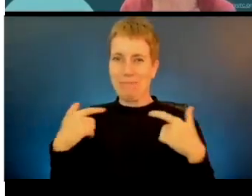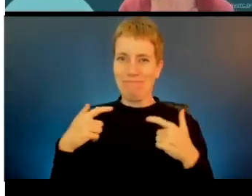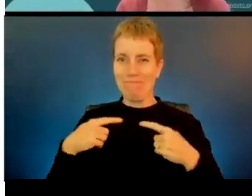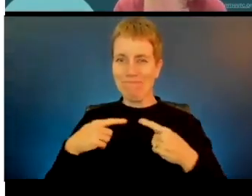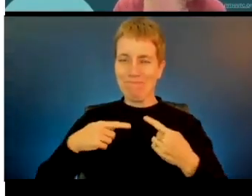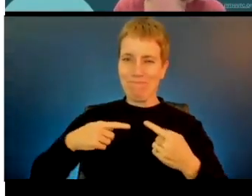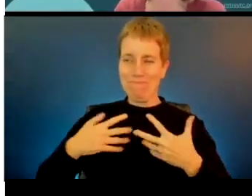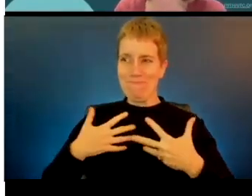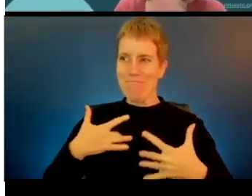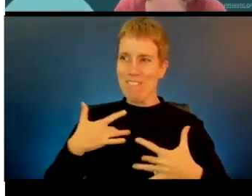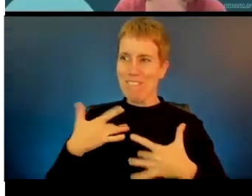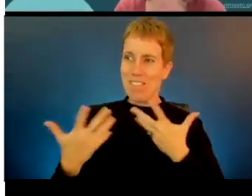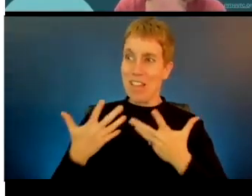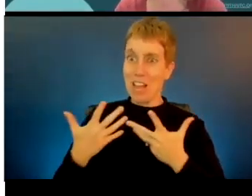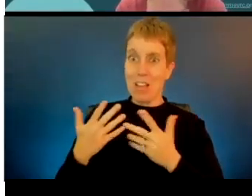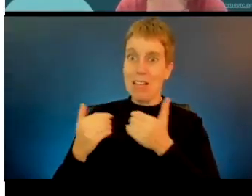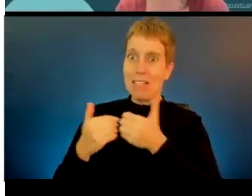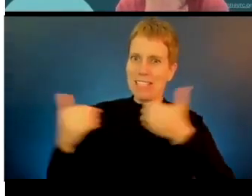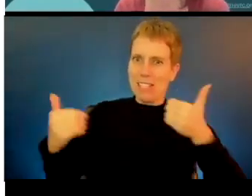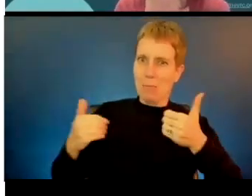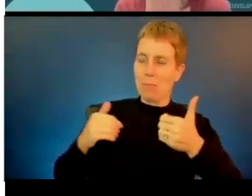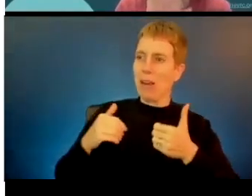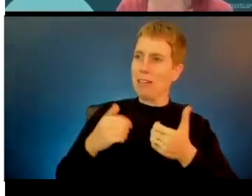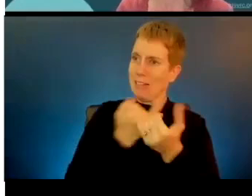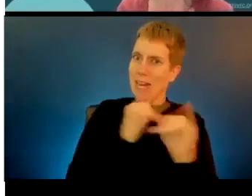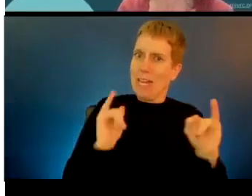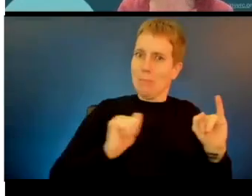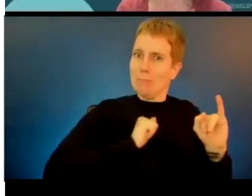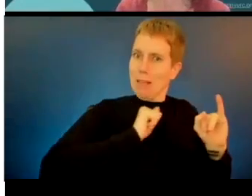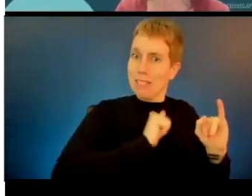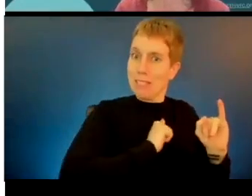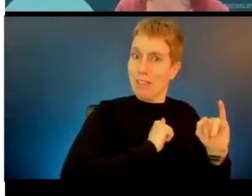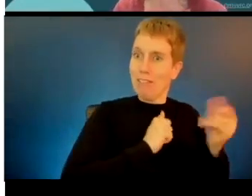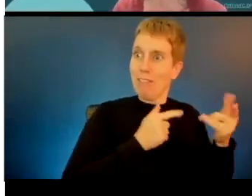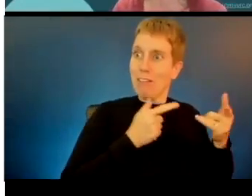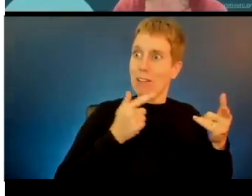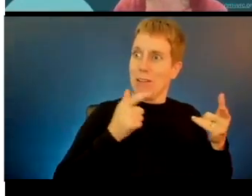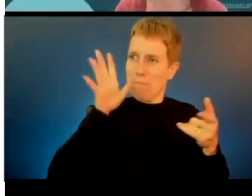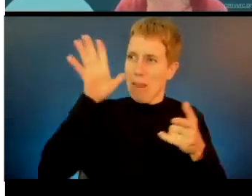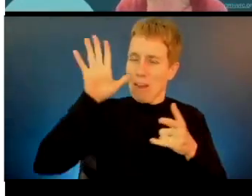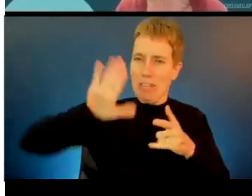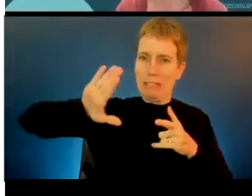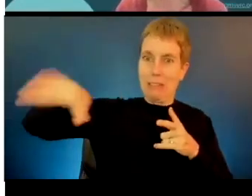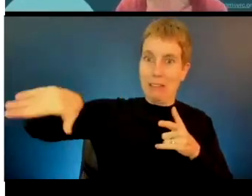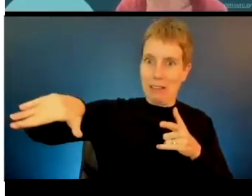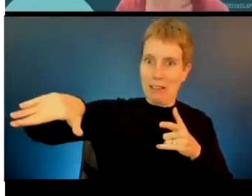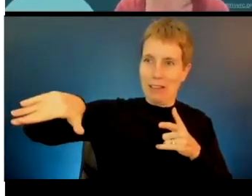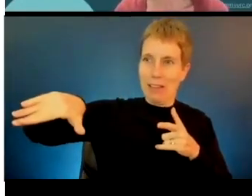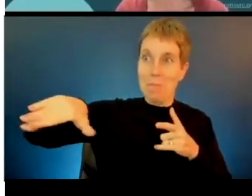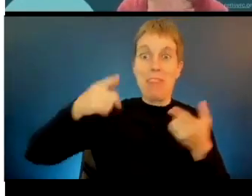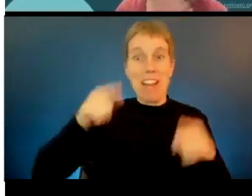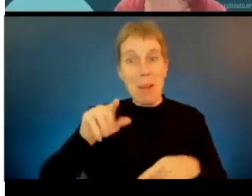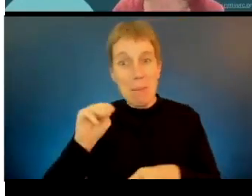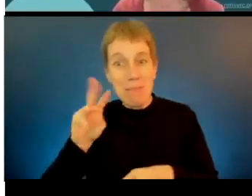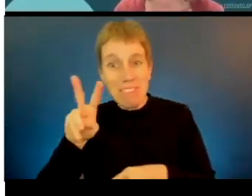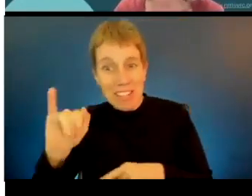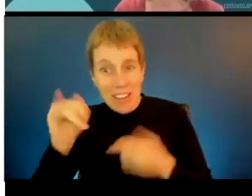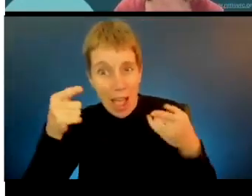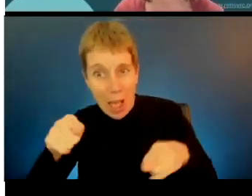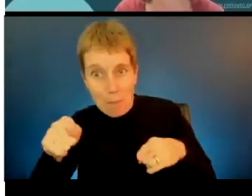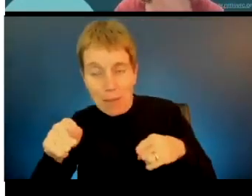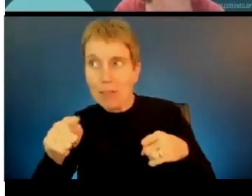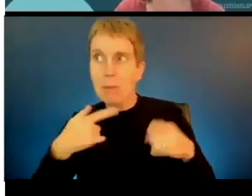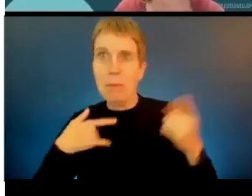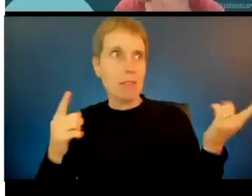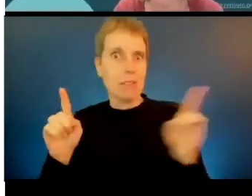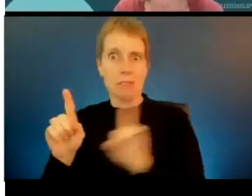at the same time, after a tragic event happens, they may actually seek out and need their parents even more. They may also be very embarrassed by